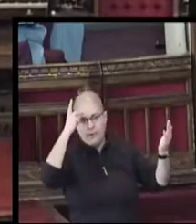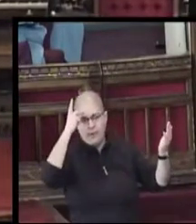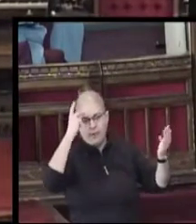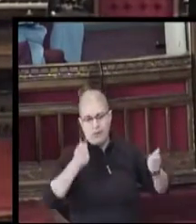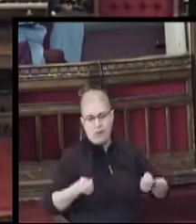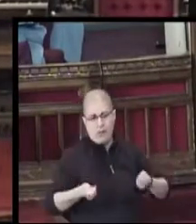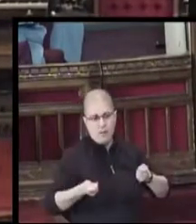probably.